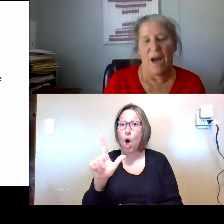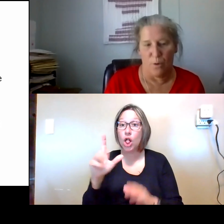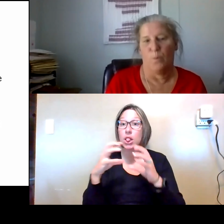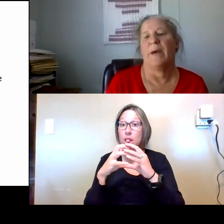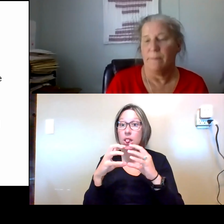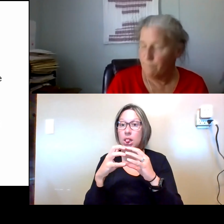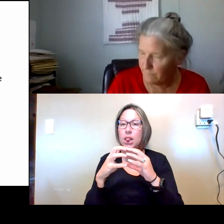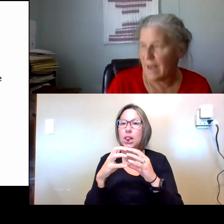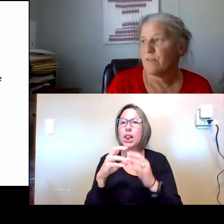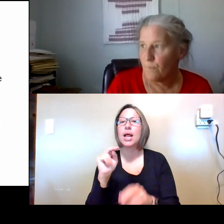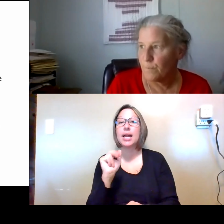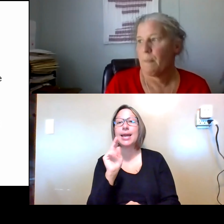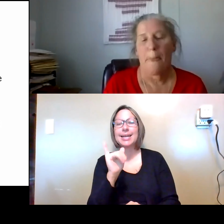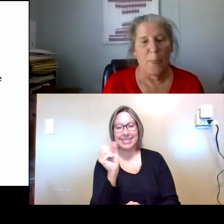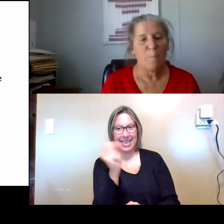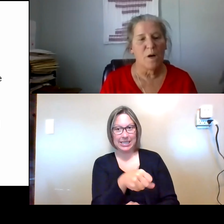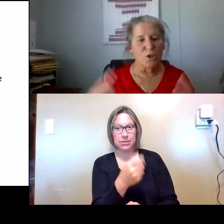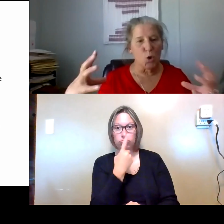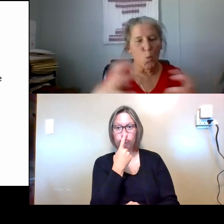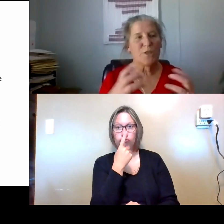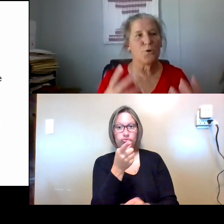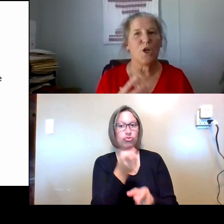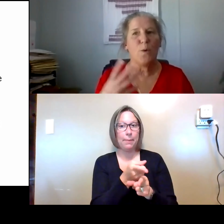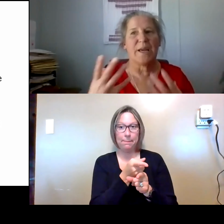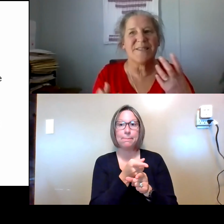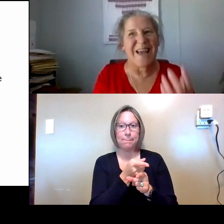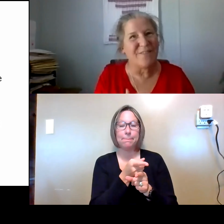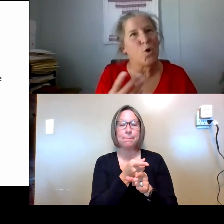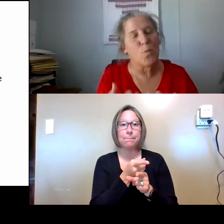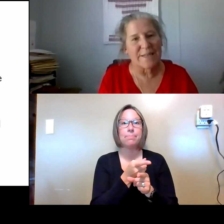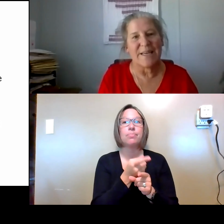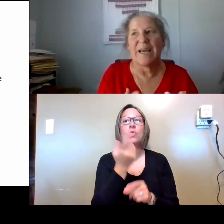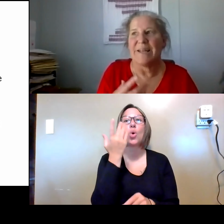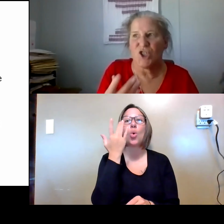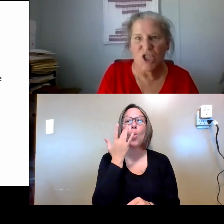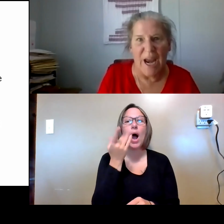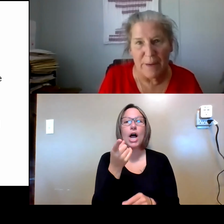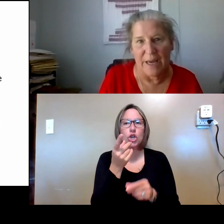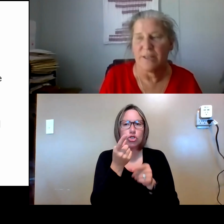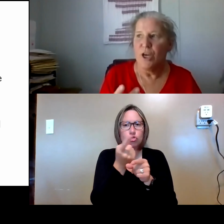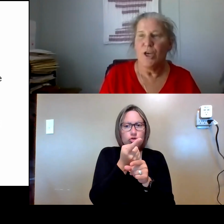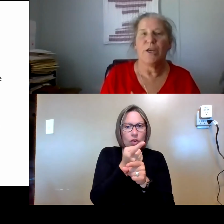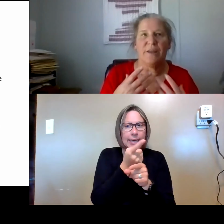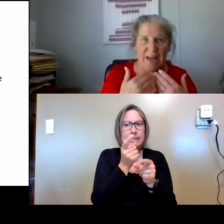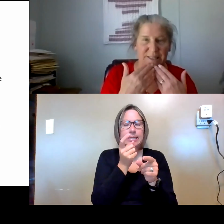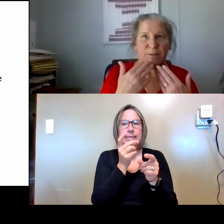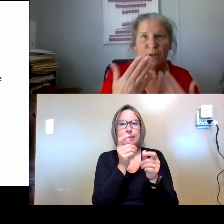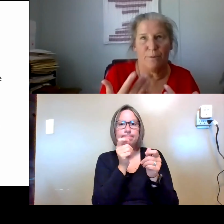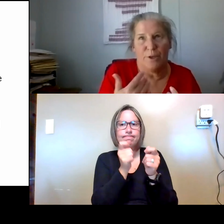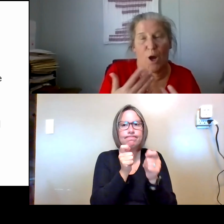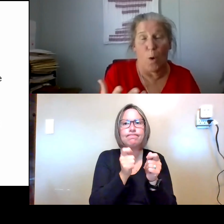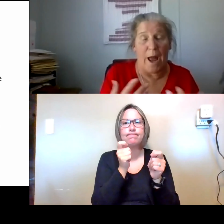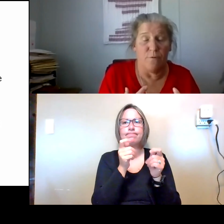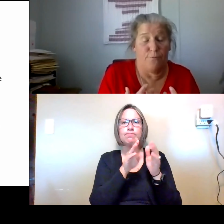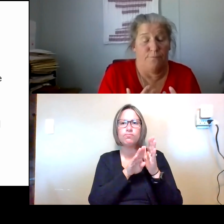exactly how it would be. Yes. Because what you're doing is kind of correcting and shaping it. Yes,